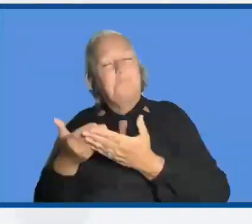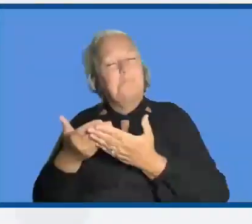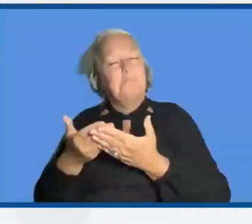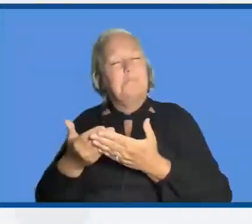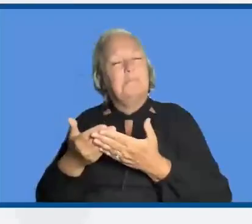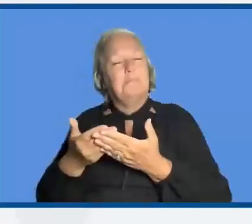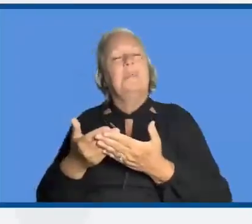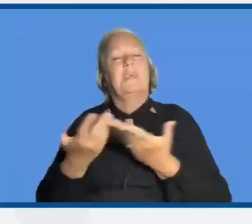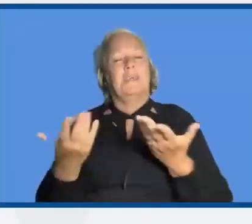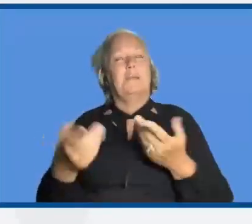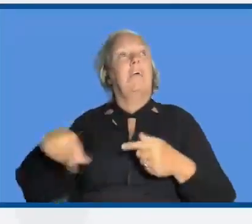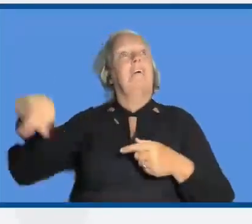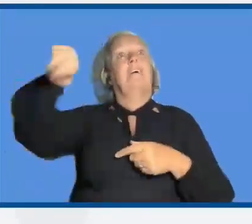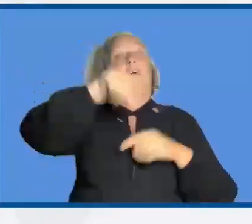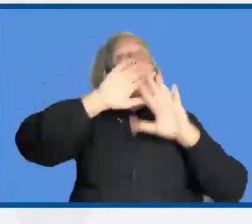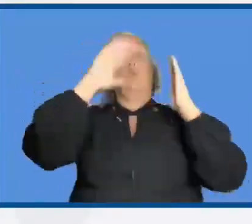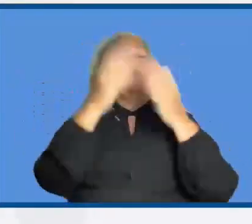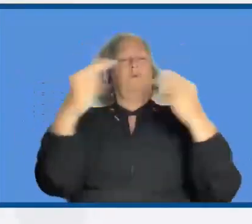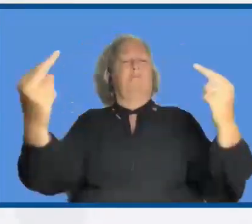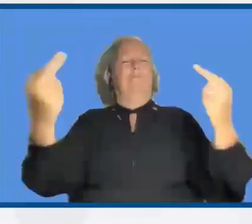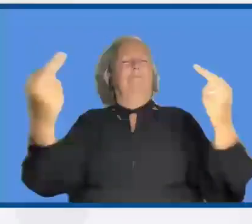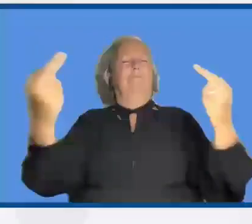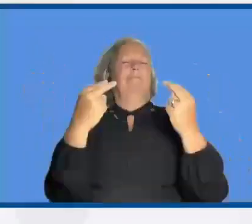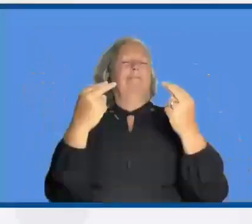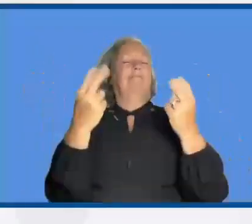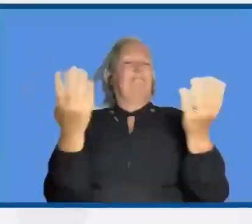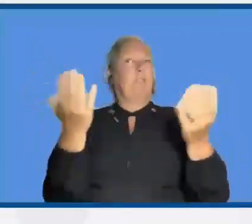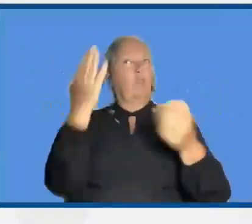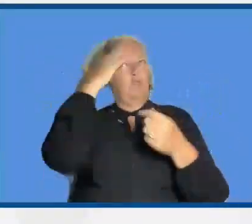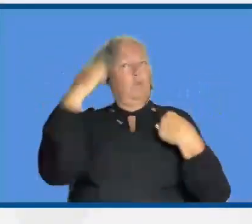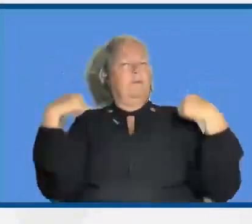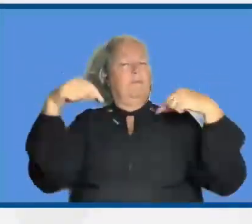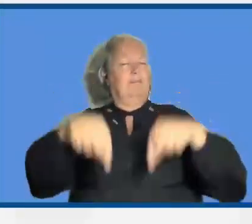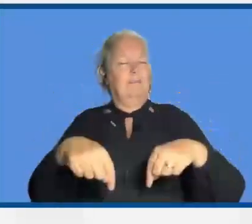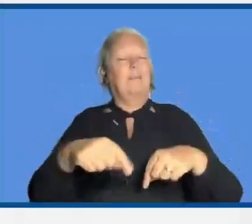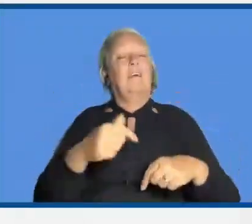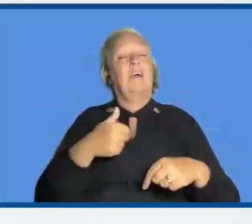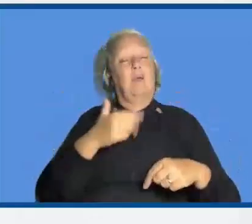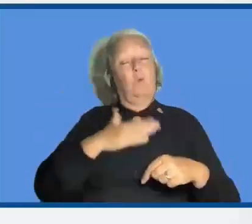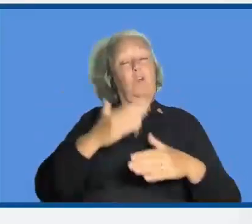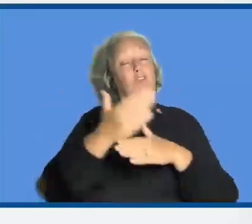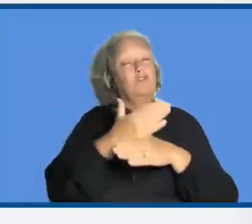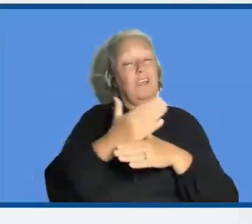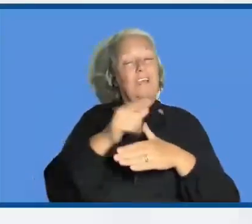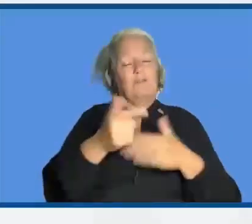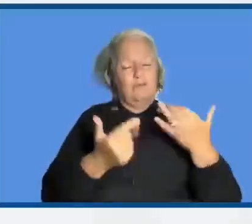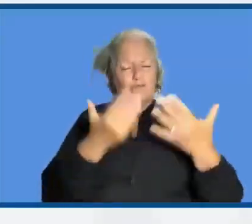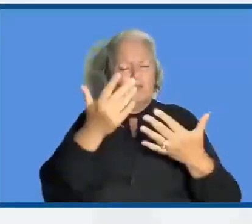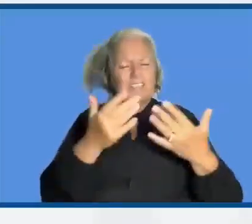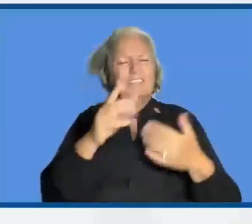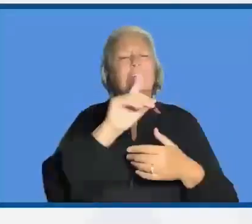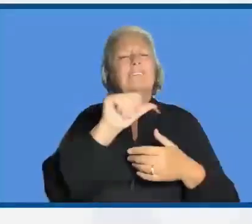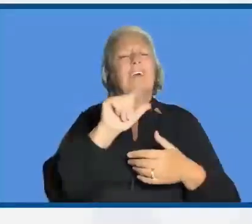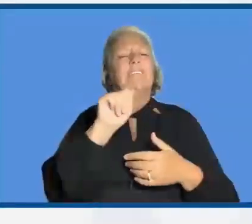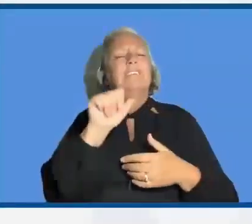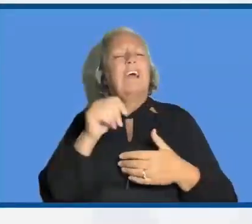And also, I would like to share with you some data, but I couldn't find any data. I don't know how many women there